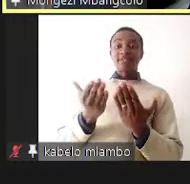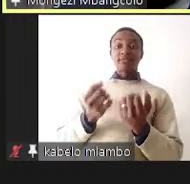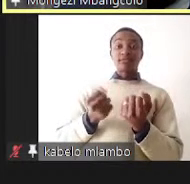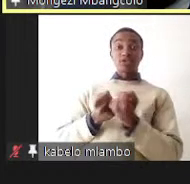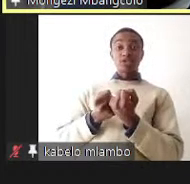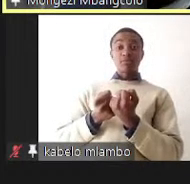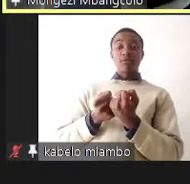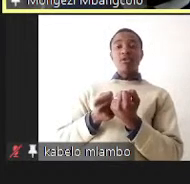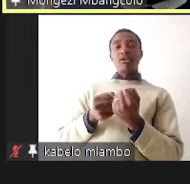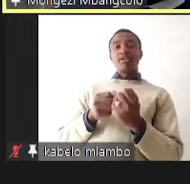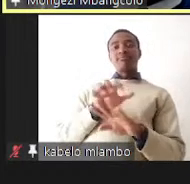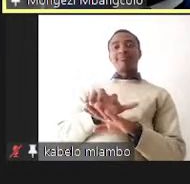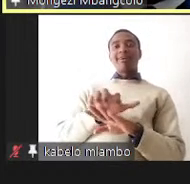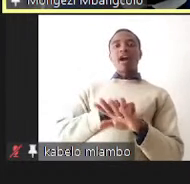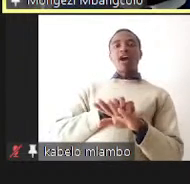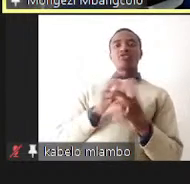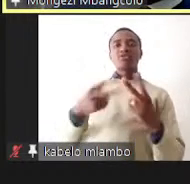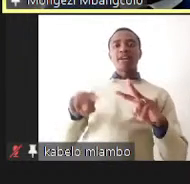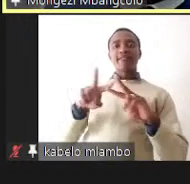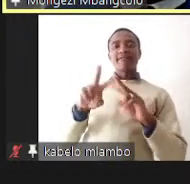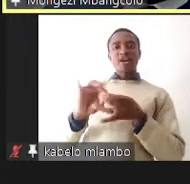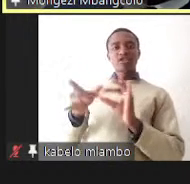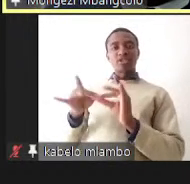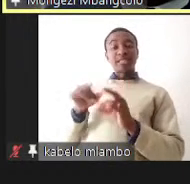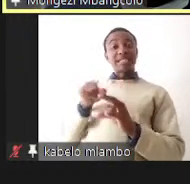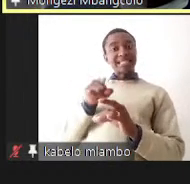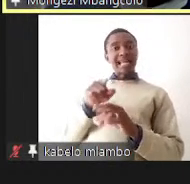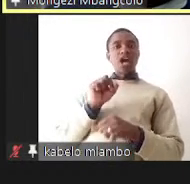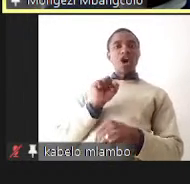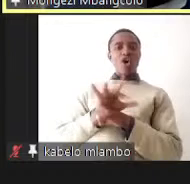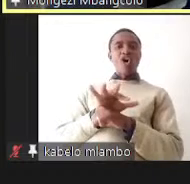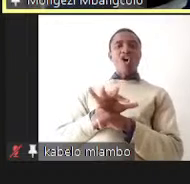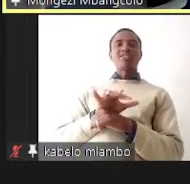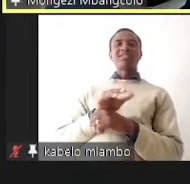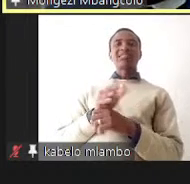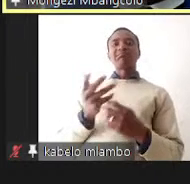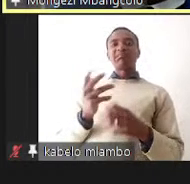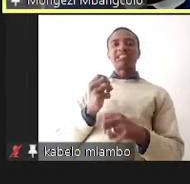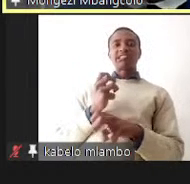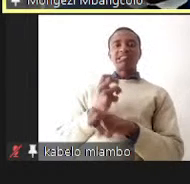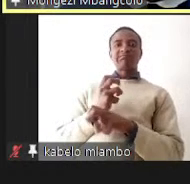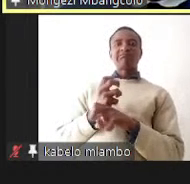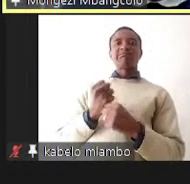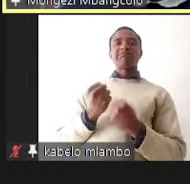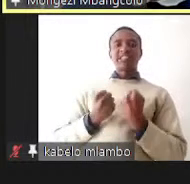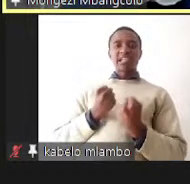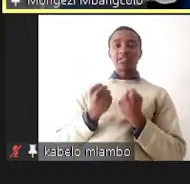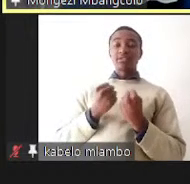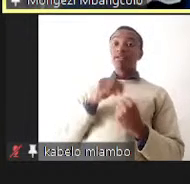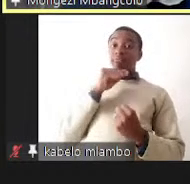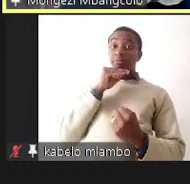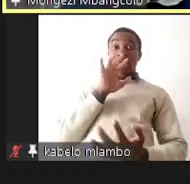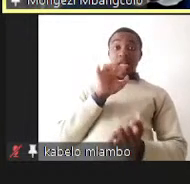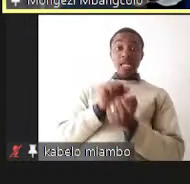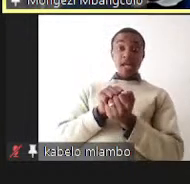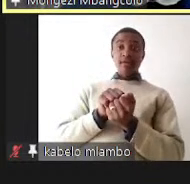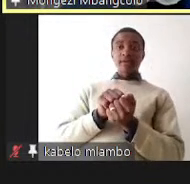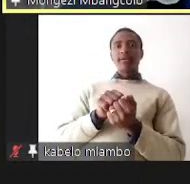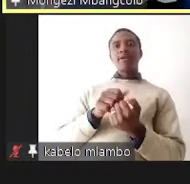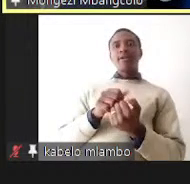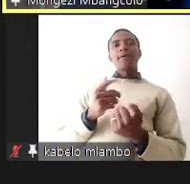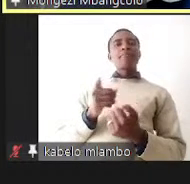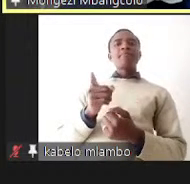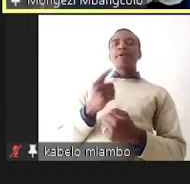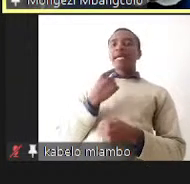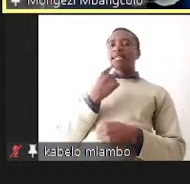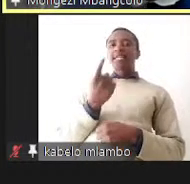And that's what causes the fragmentation in terms of this value chain. So in a nutshell, as much as you would say that we